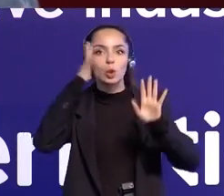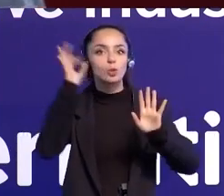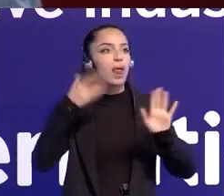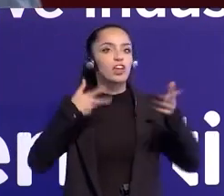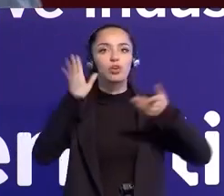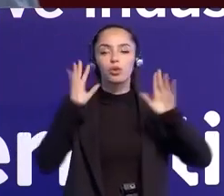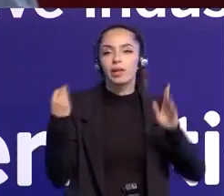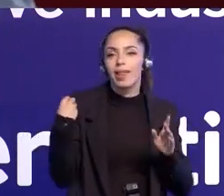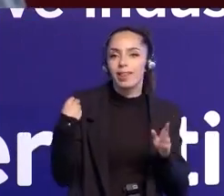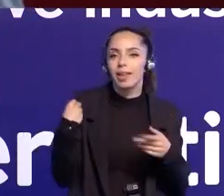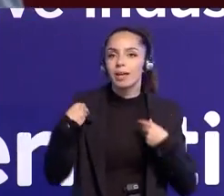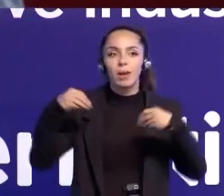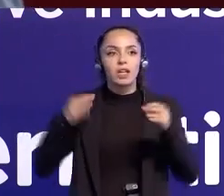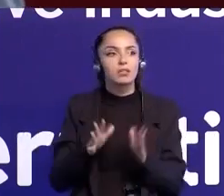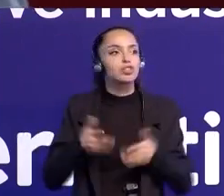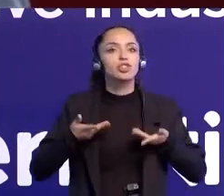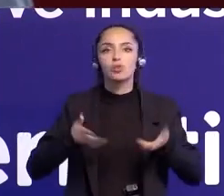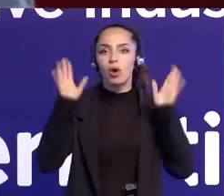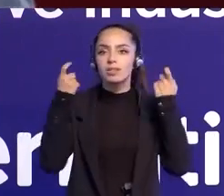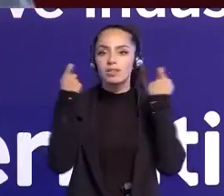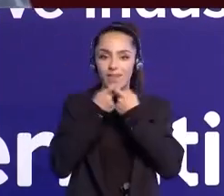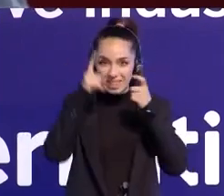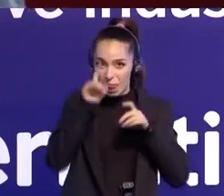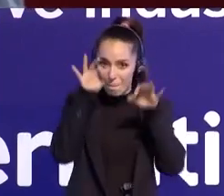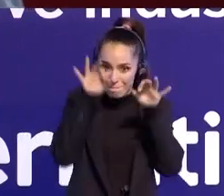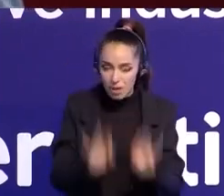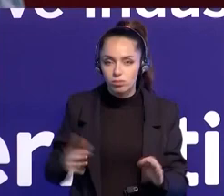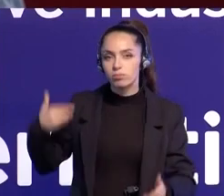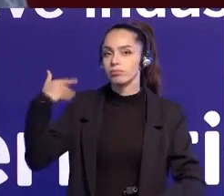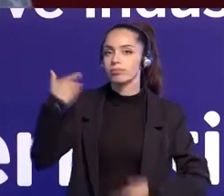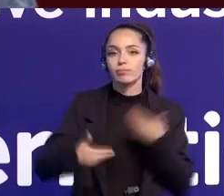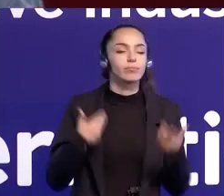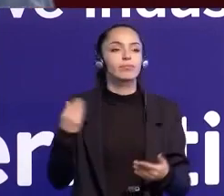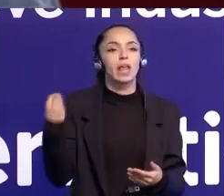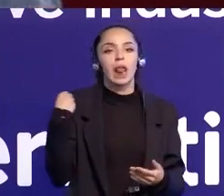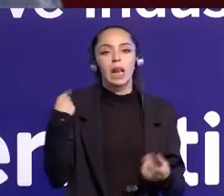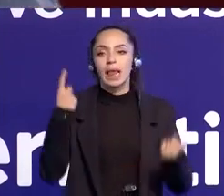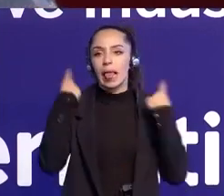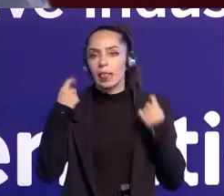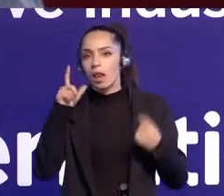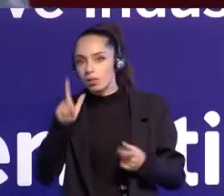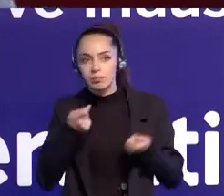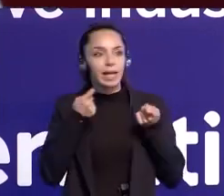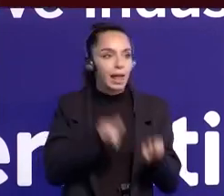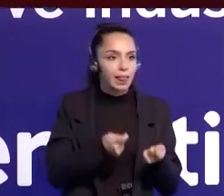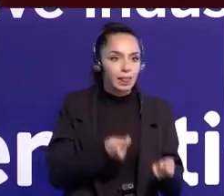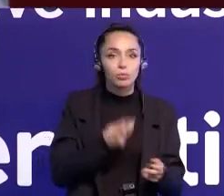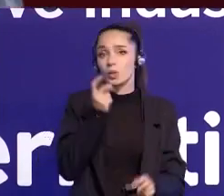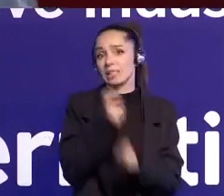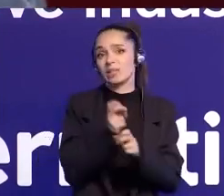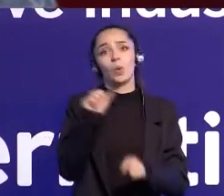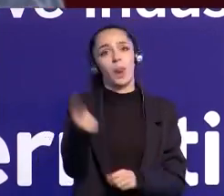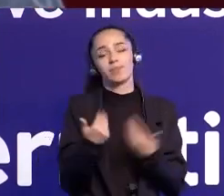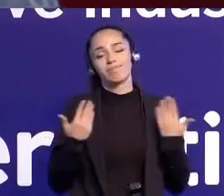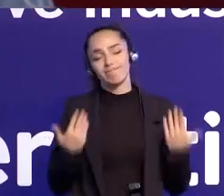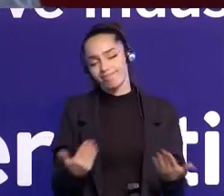when the war started, so it requires new competencies. And education is crucial in this process. So we've been thinking about